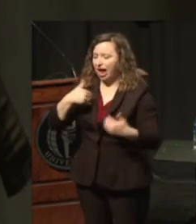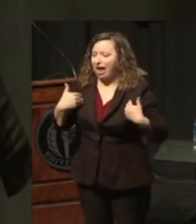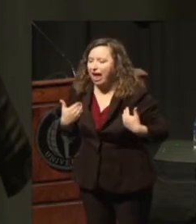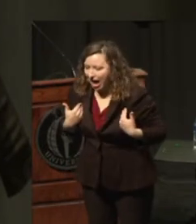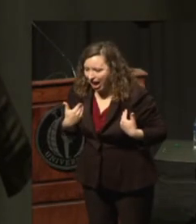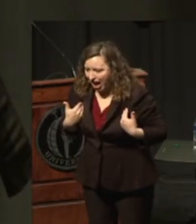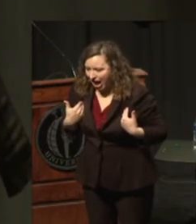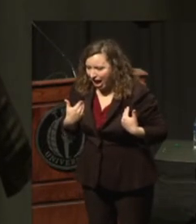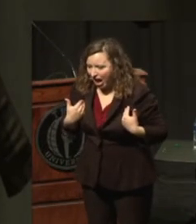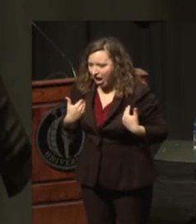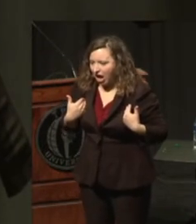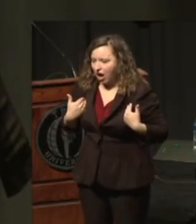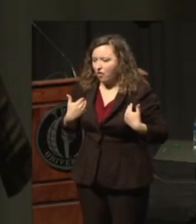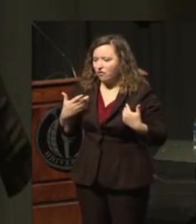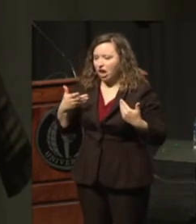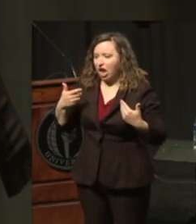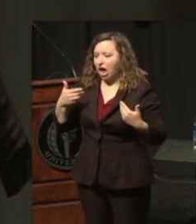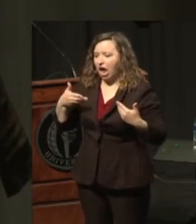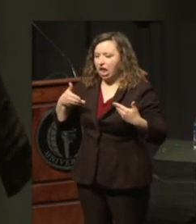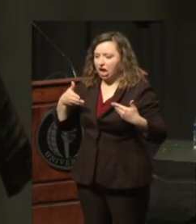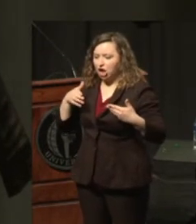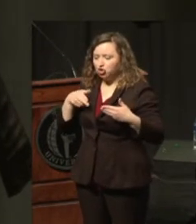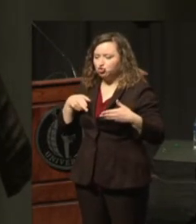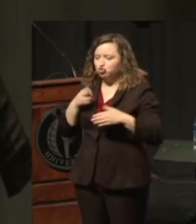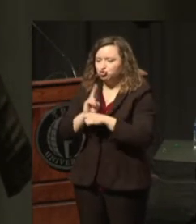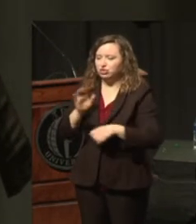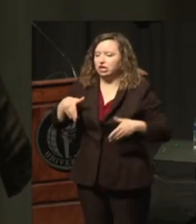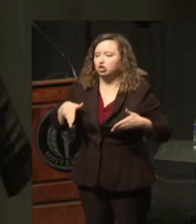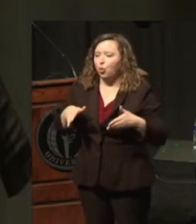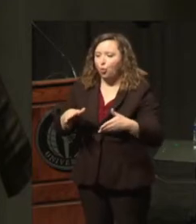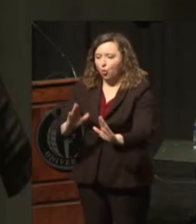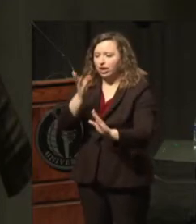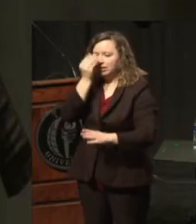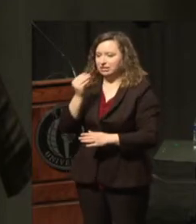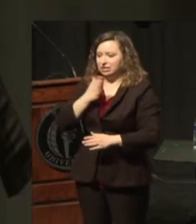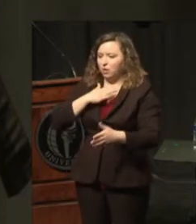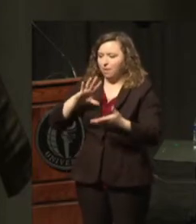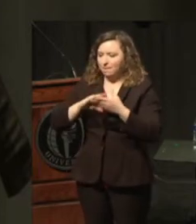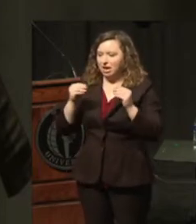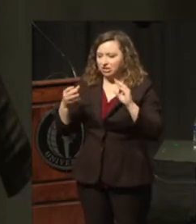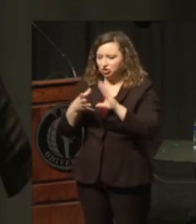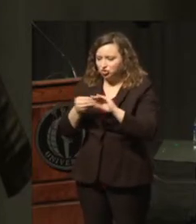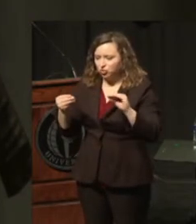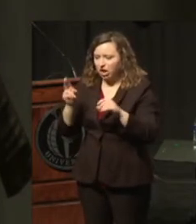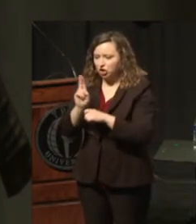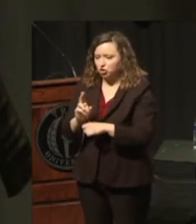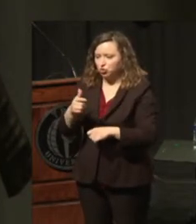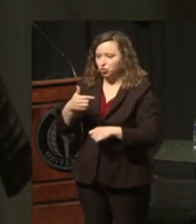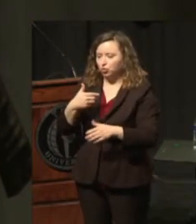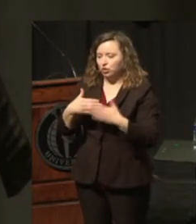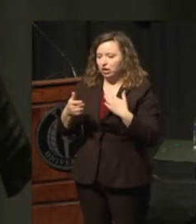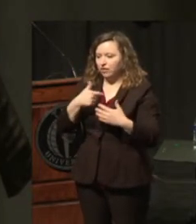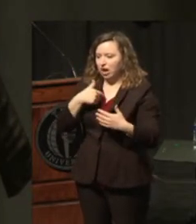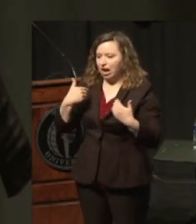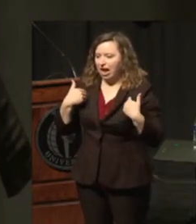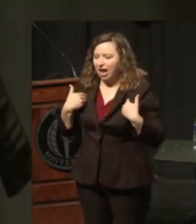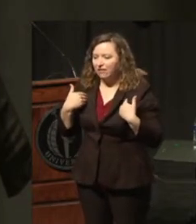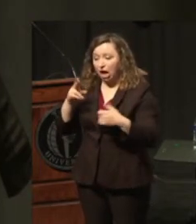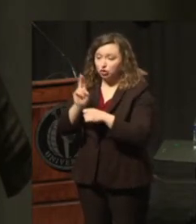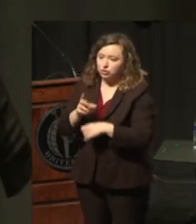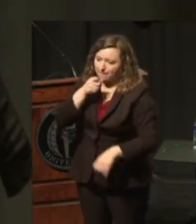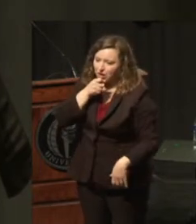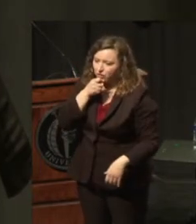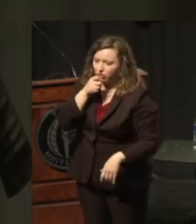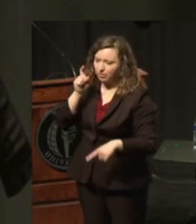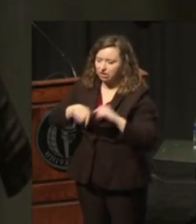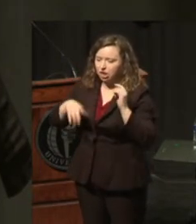to create a message. I used what I got, as long as I had the microphone, right? Although I'm getting better at that, we found out. But